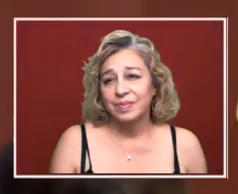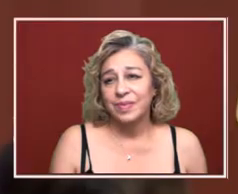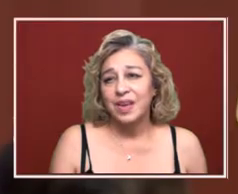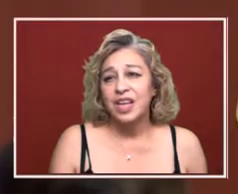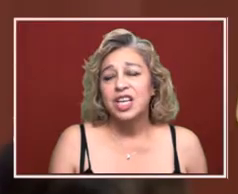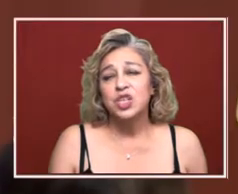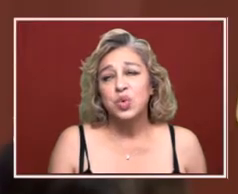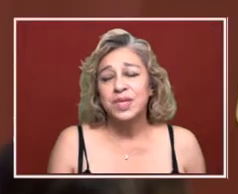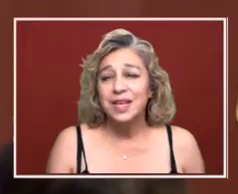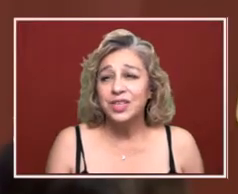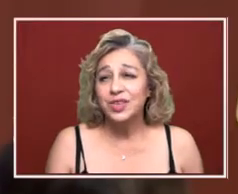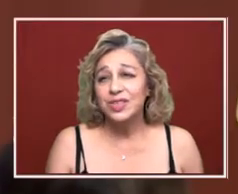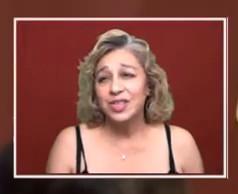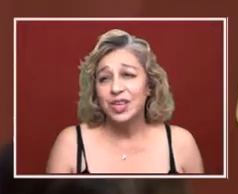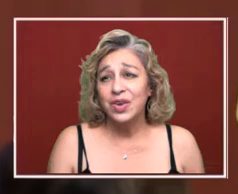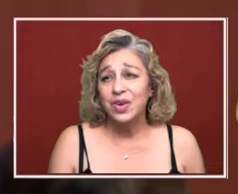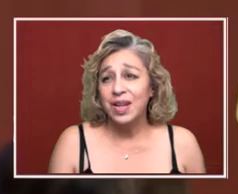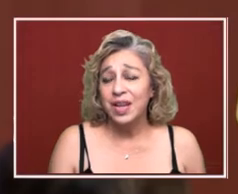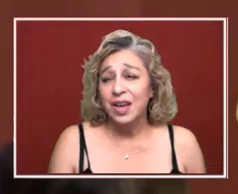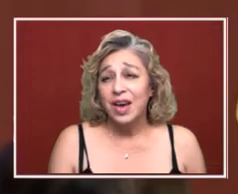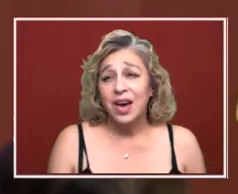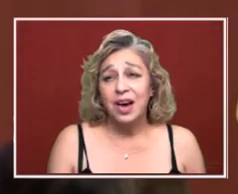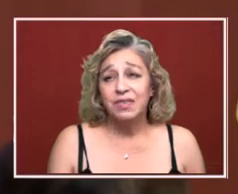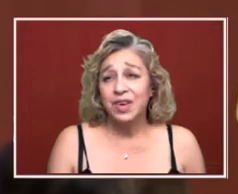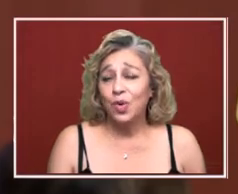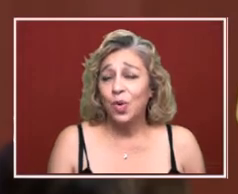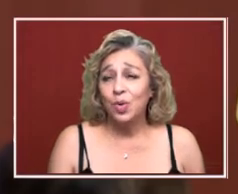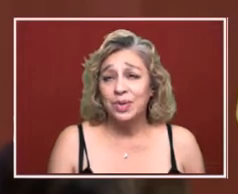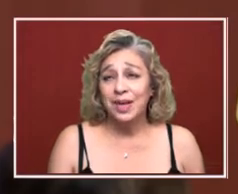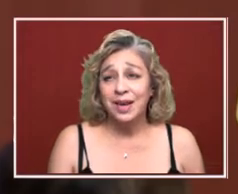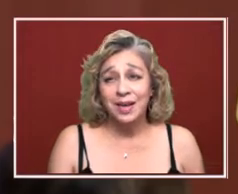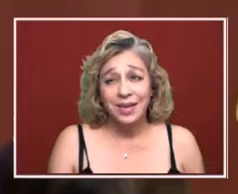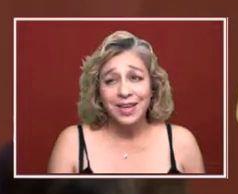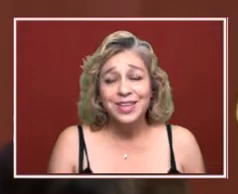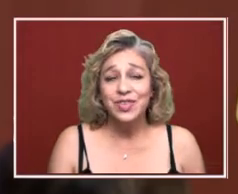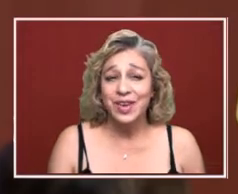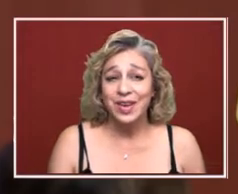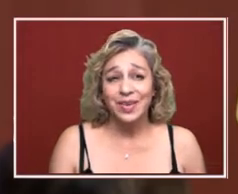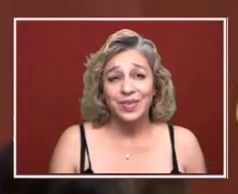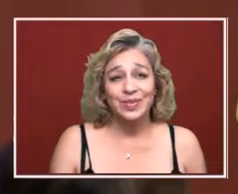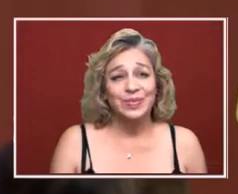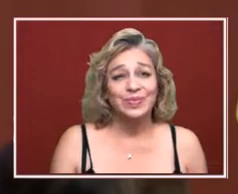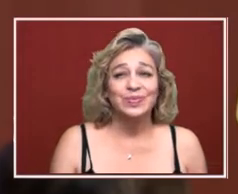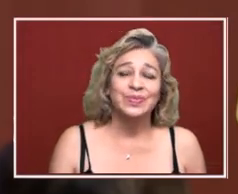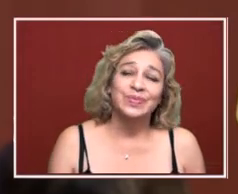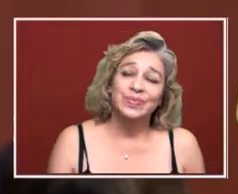país. To attend to the security of the whole country.